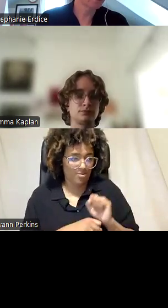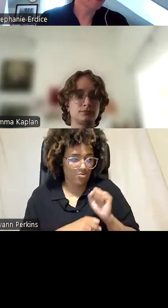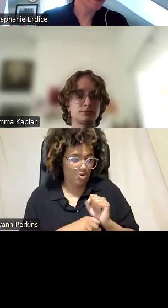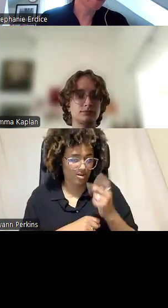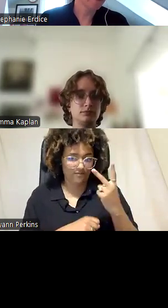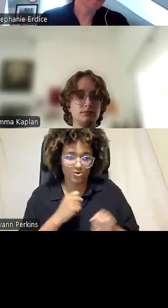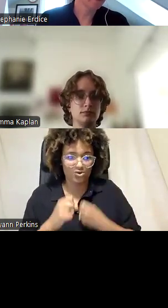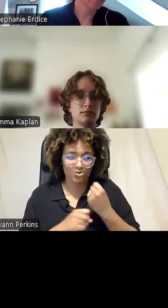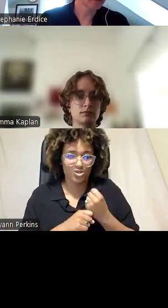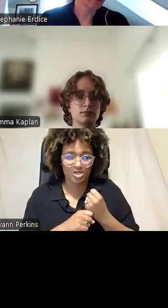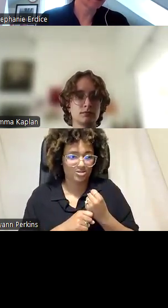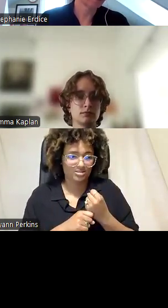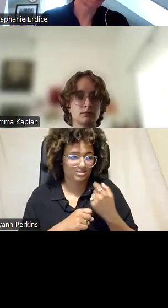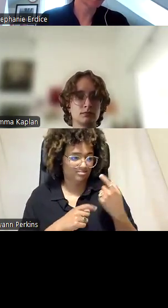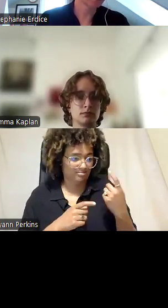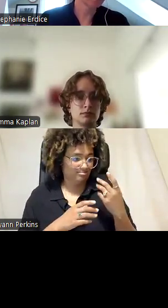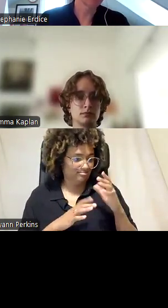because I was raped in 2008.